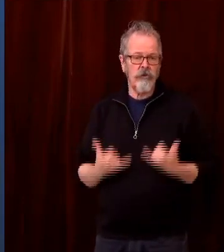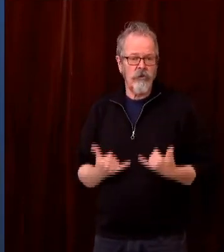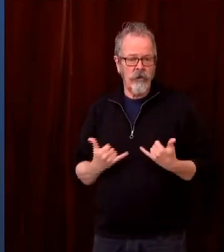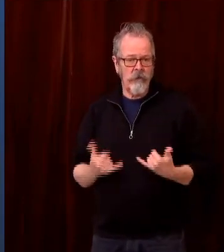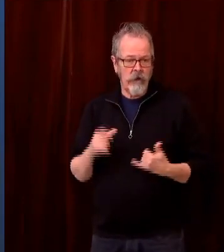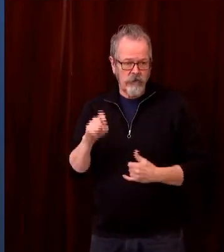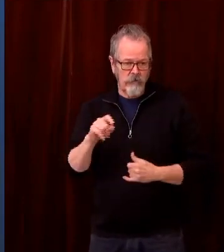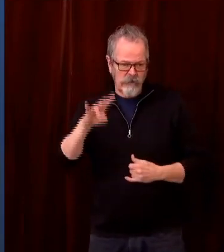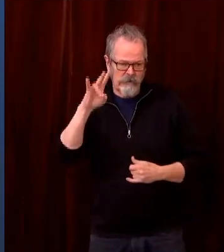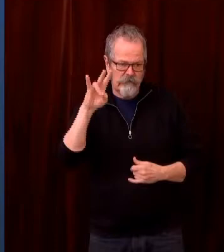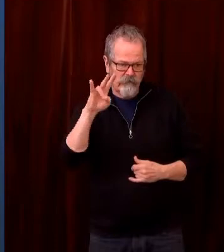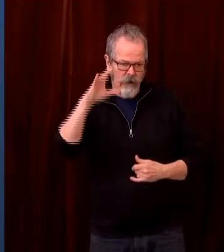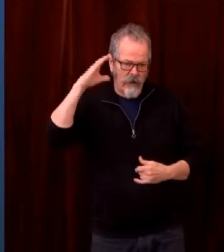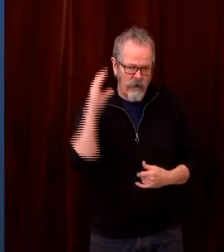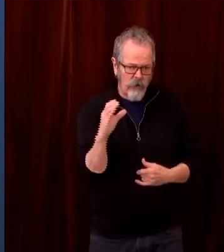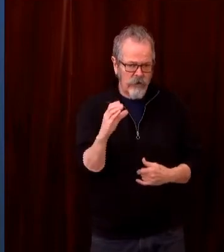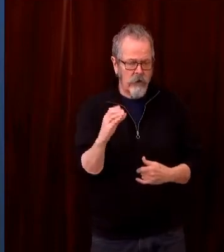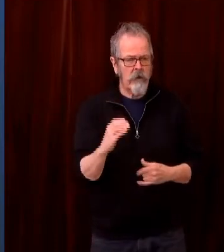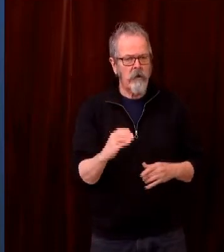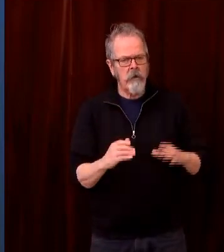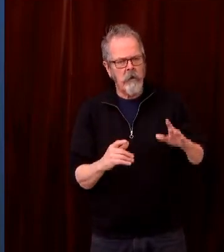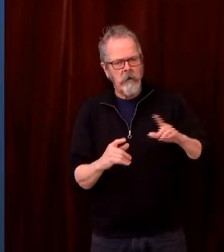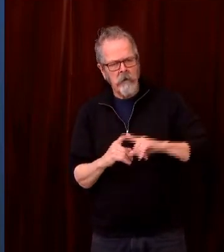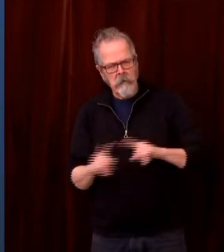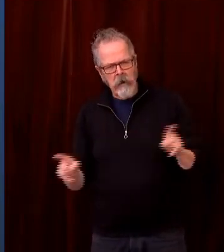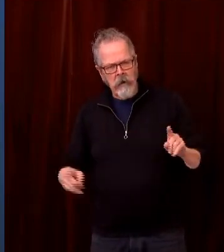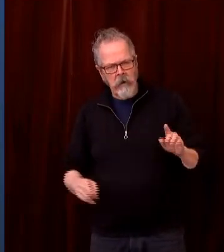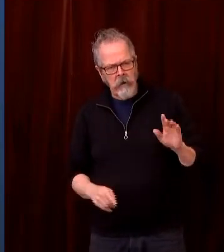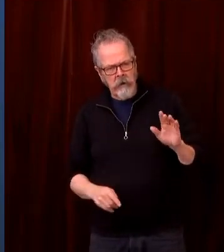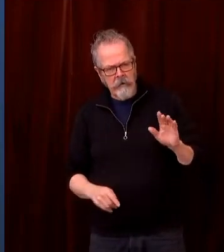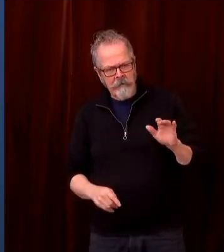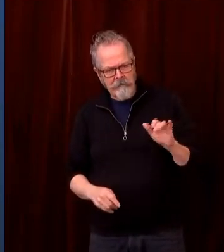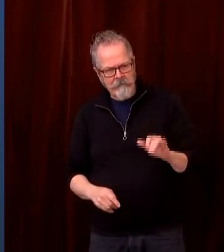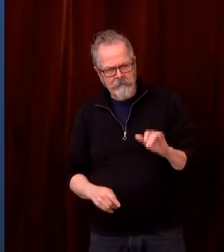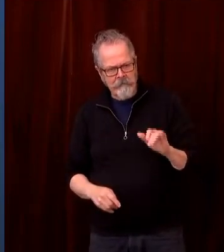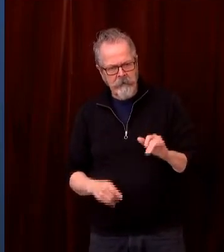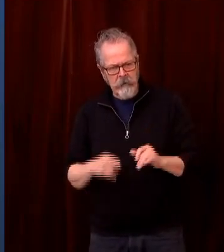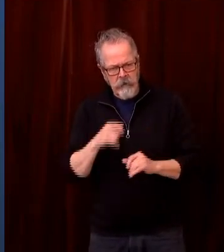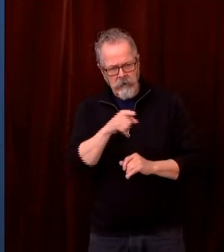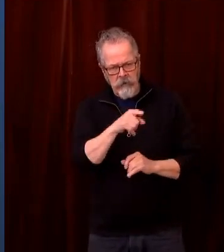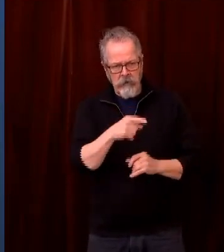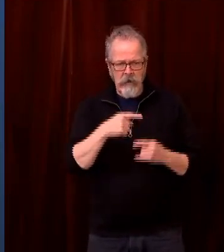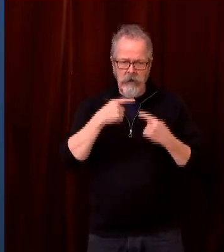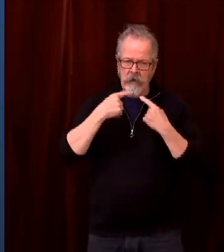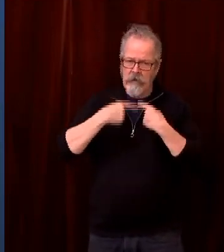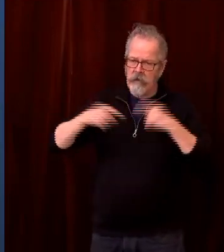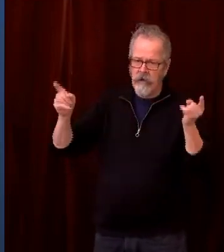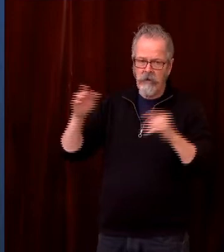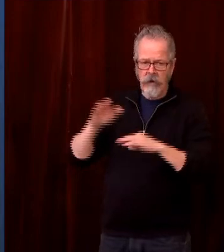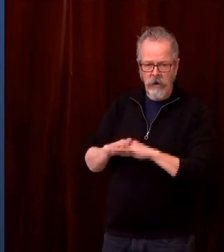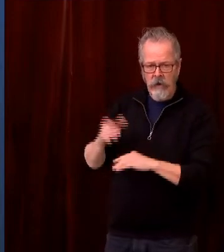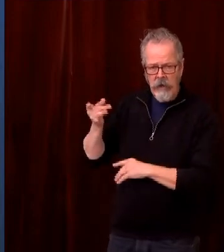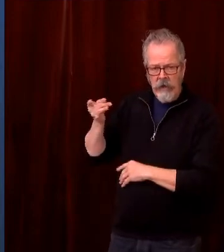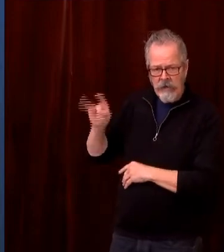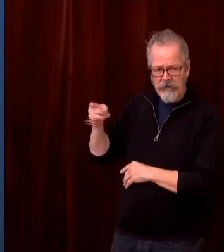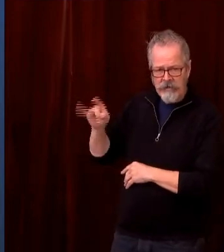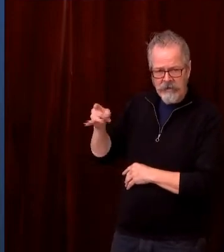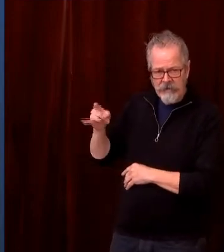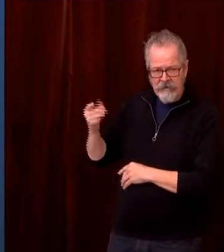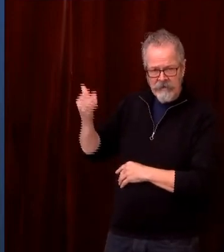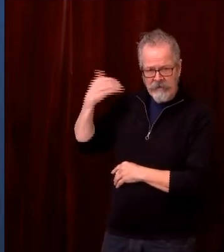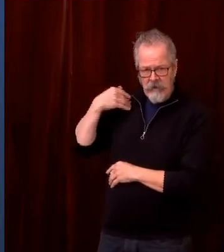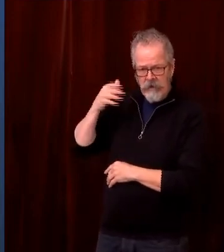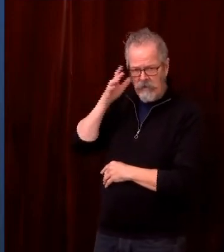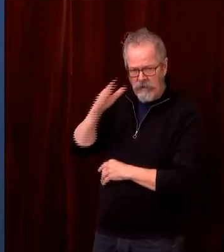clinics. But it wasn't announced until the 25th that people needed an appointment. And that was after our vaccination clinic